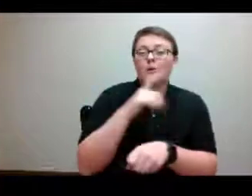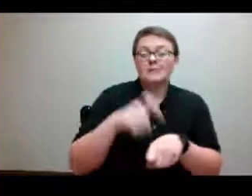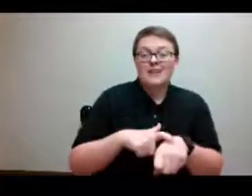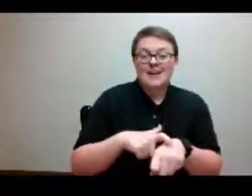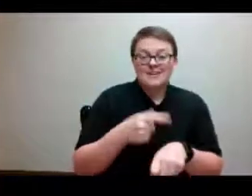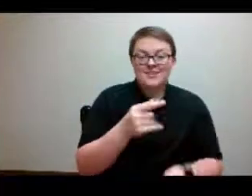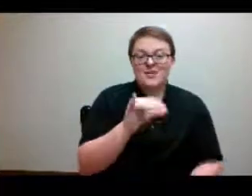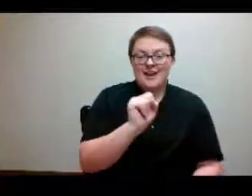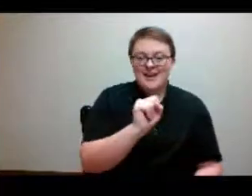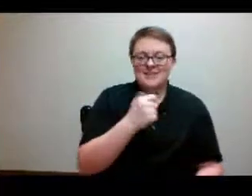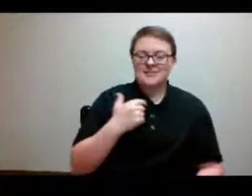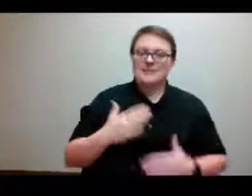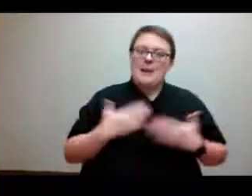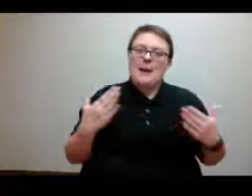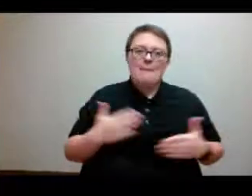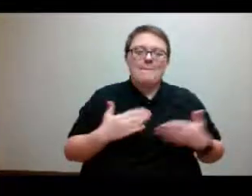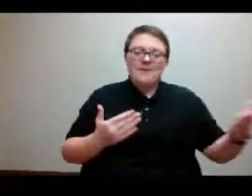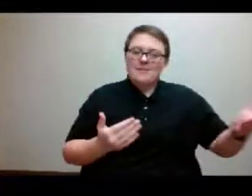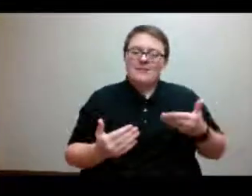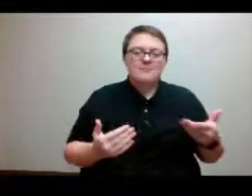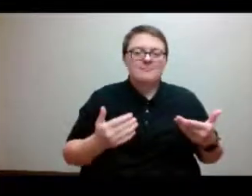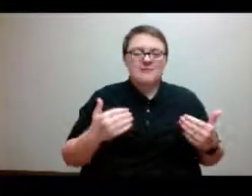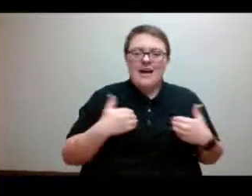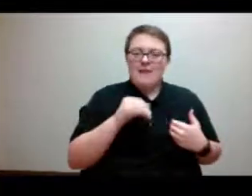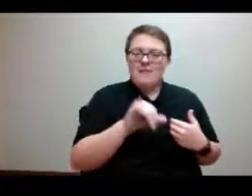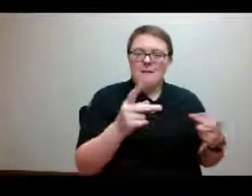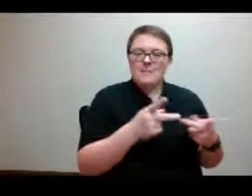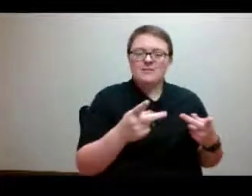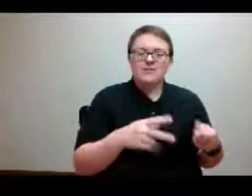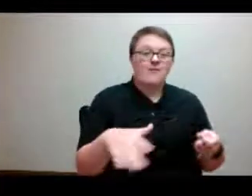and we're very happy to have that position and have filled it.